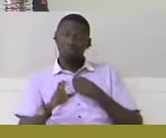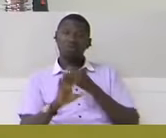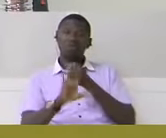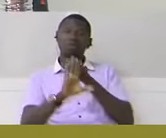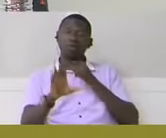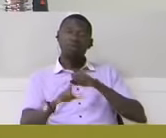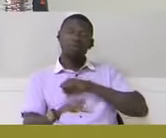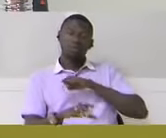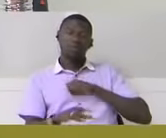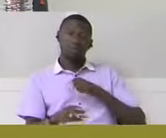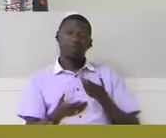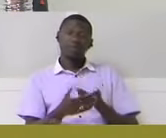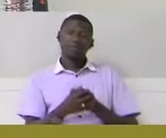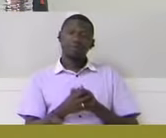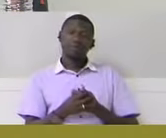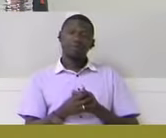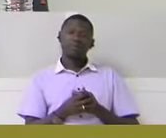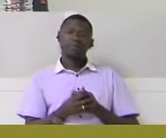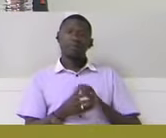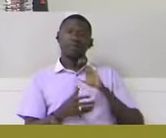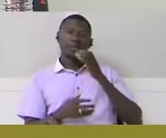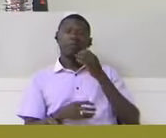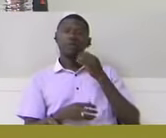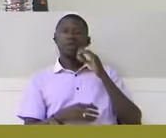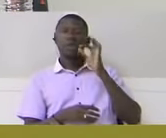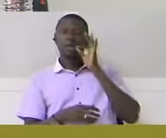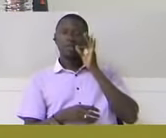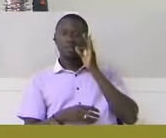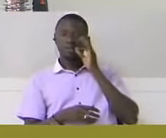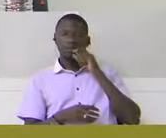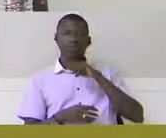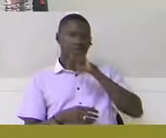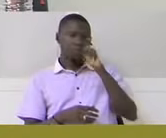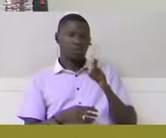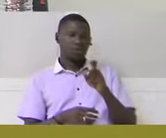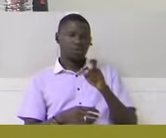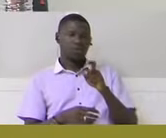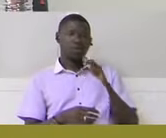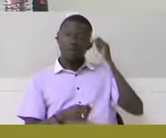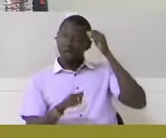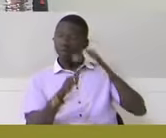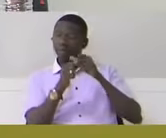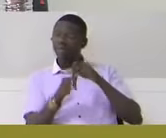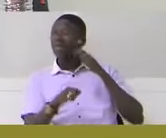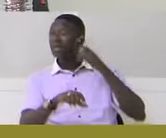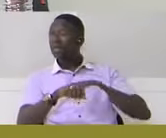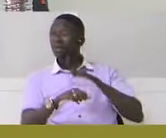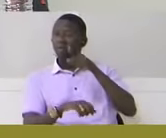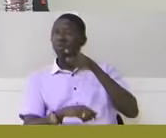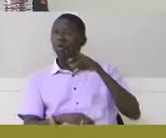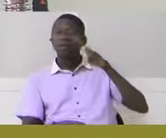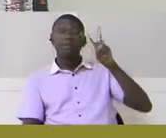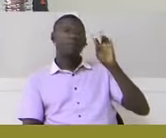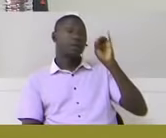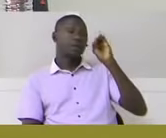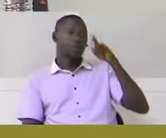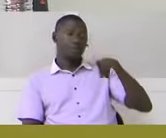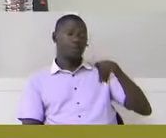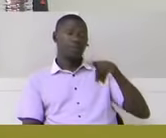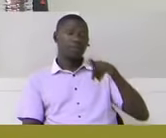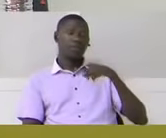Can you answer the question, please? And keep in mind that you were a VIP at that time. You were offering close